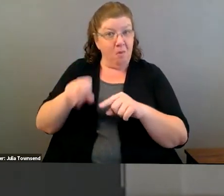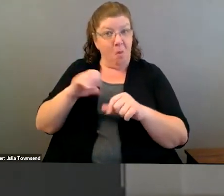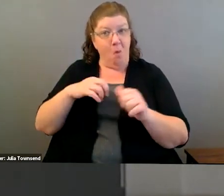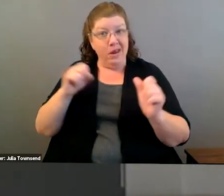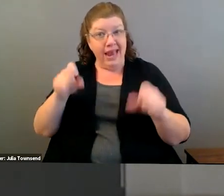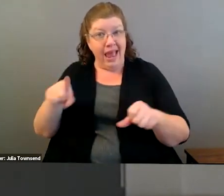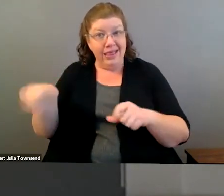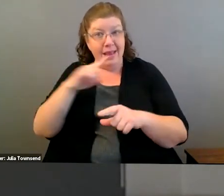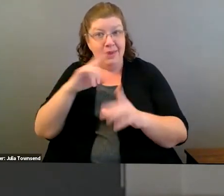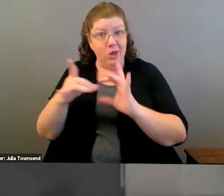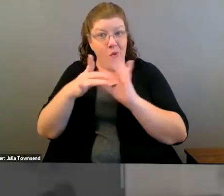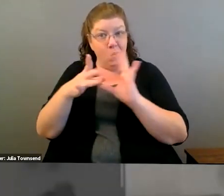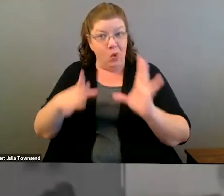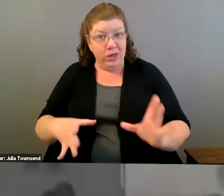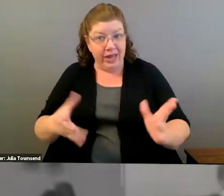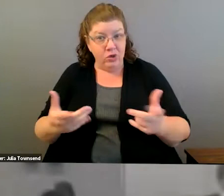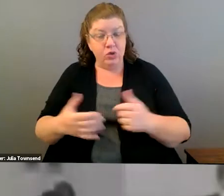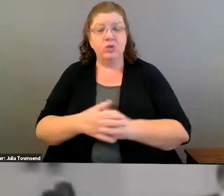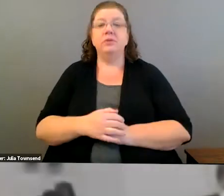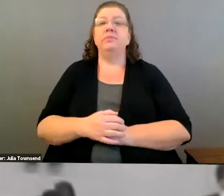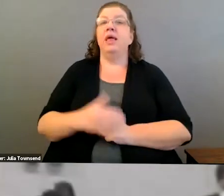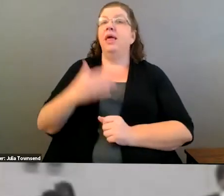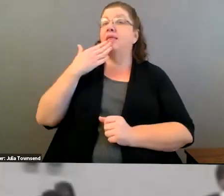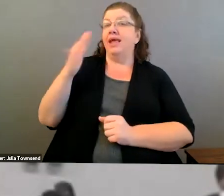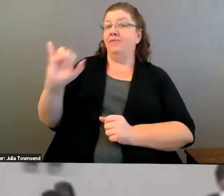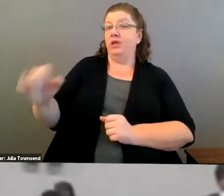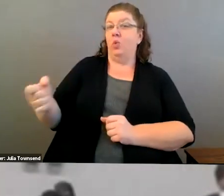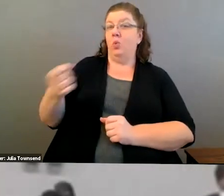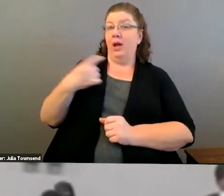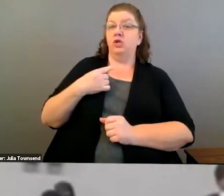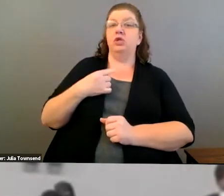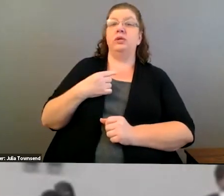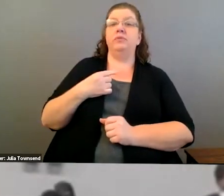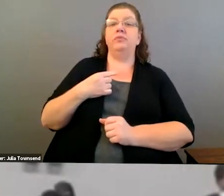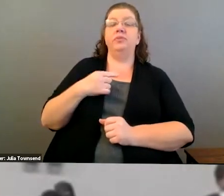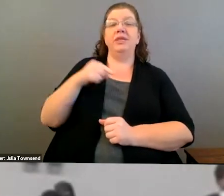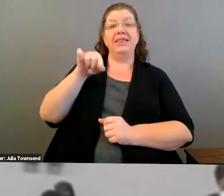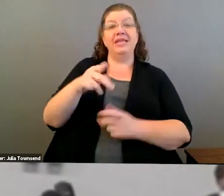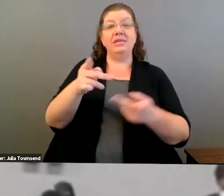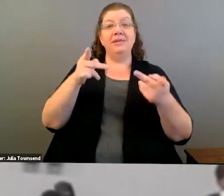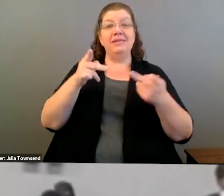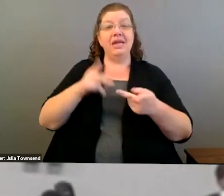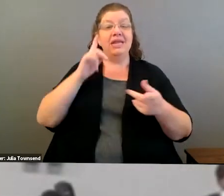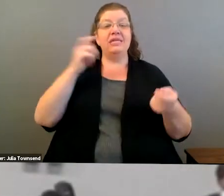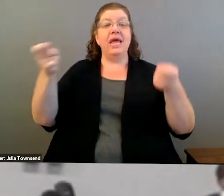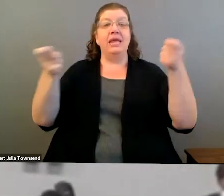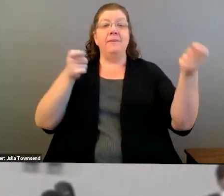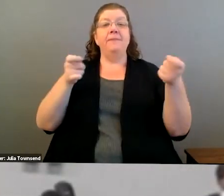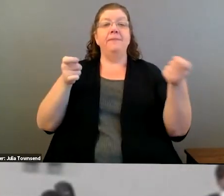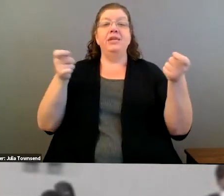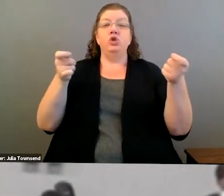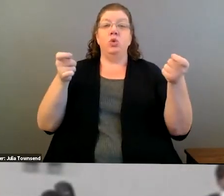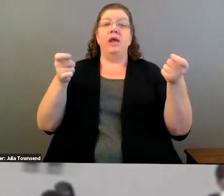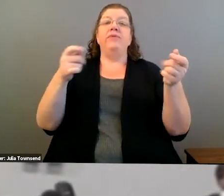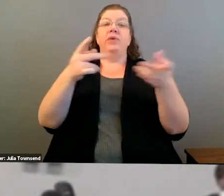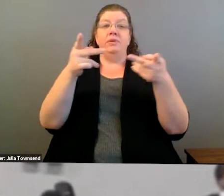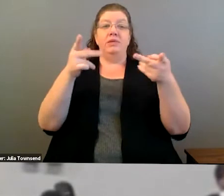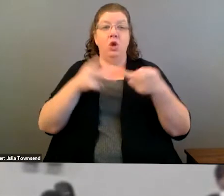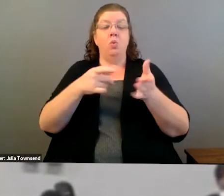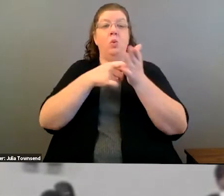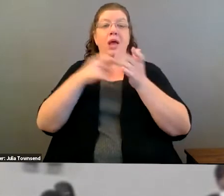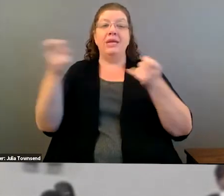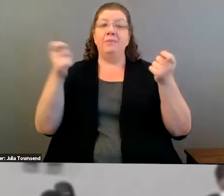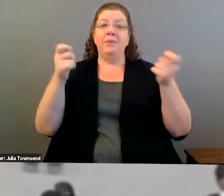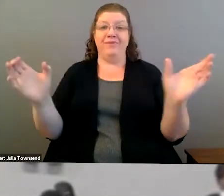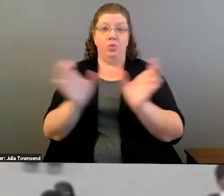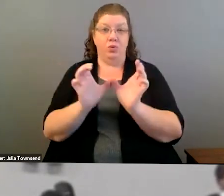coordinators? Yes, so thank you for that question. This particular position is an administrative position. It does require an administrative